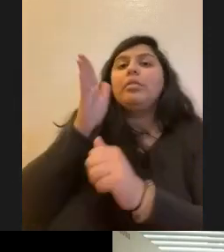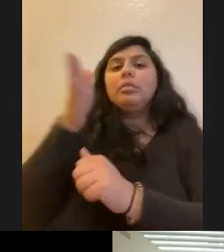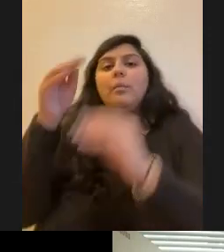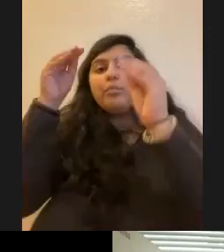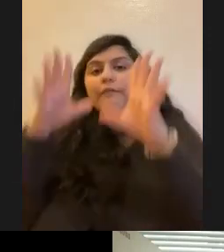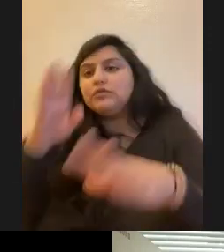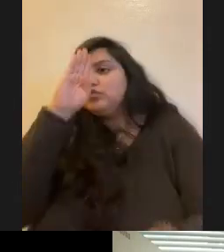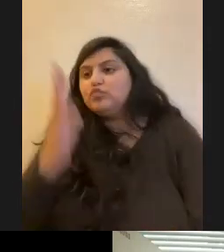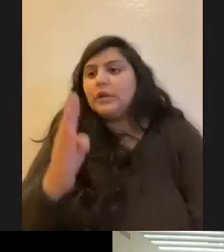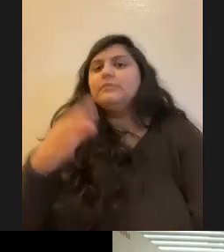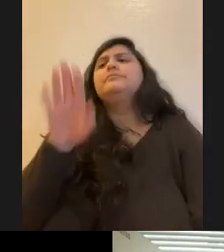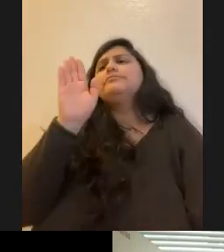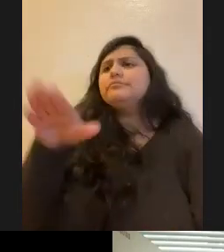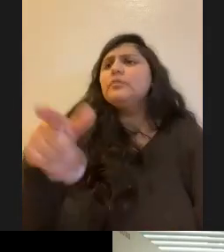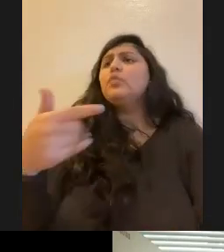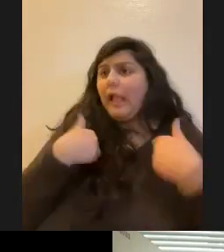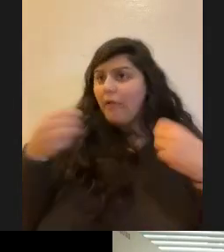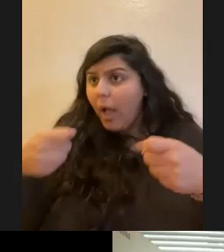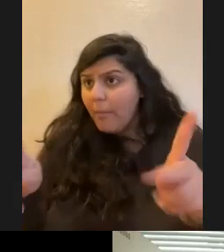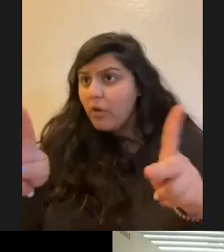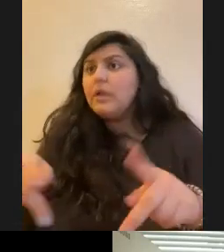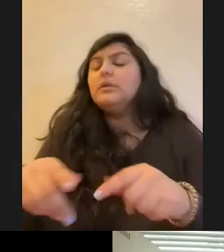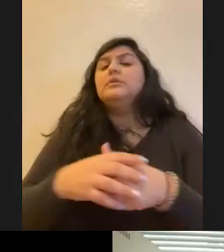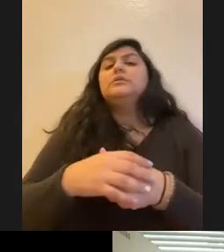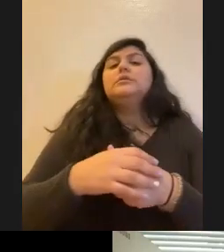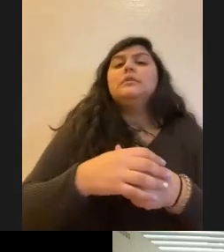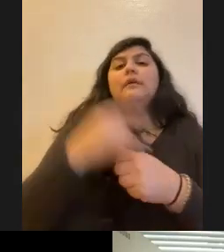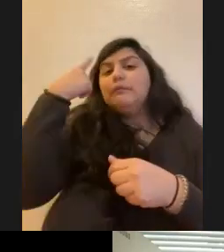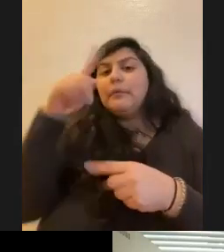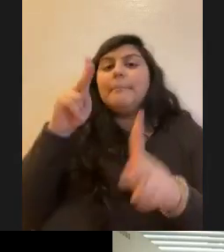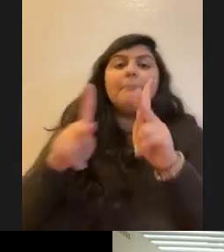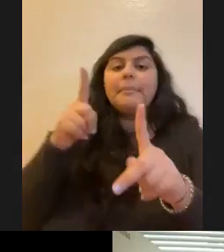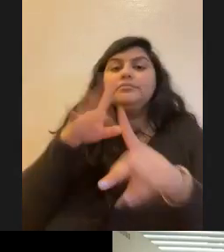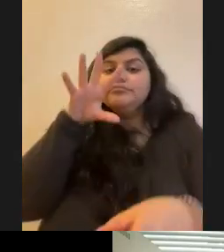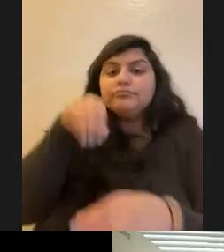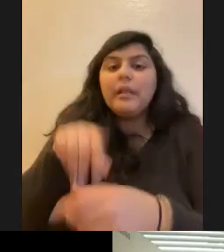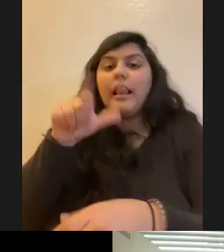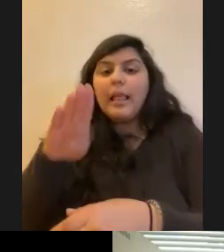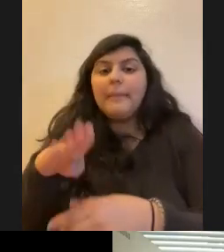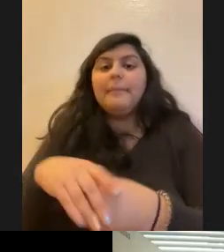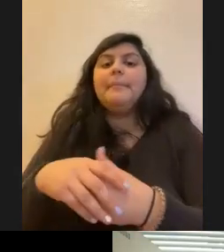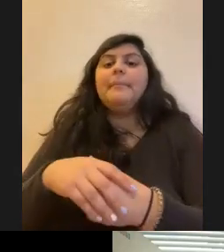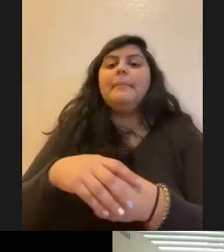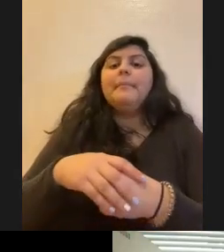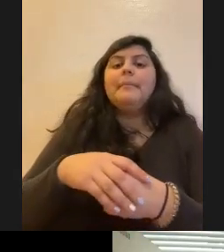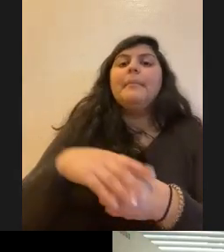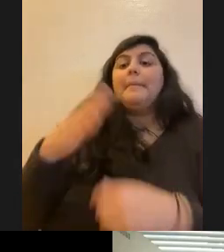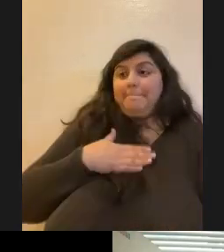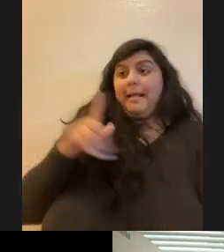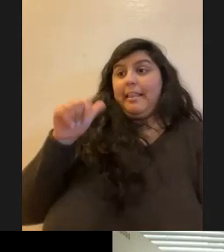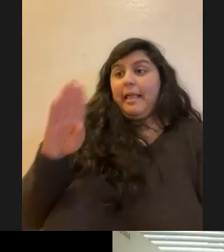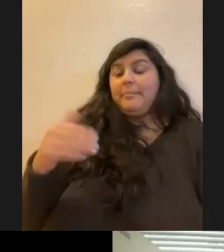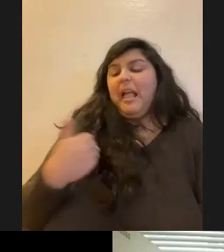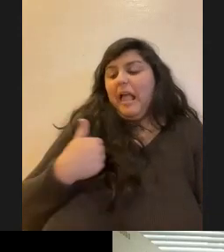directly and being like, hey, do you have some opportunities for people in your lab? And like my lab currently has like a handful